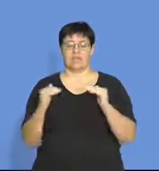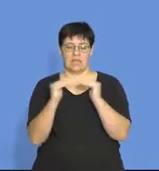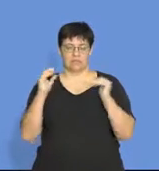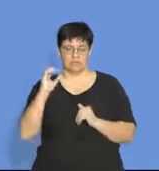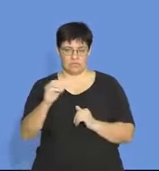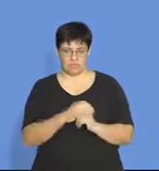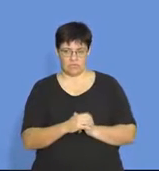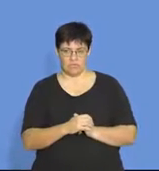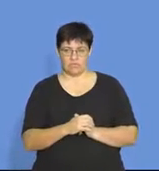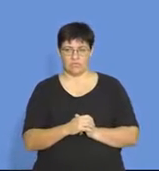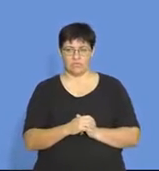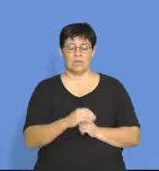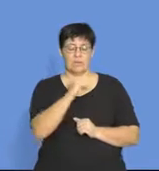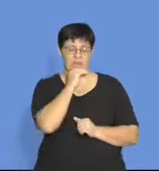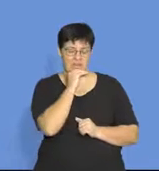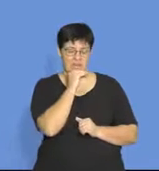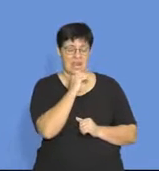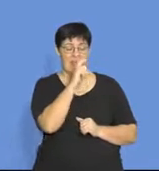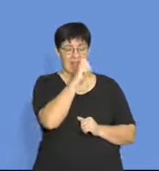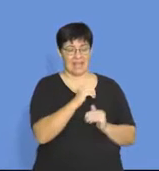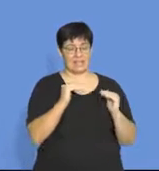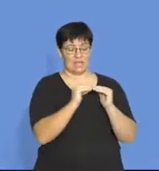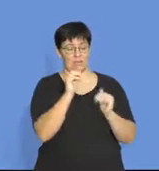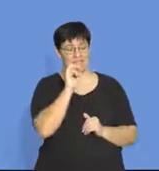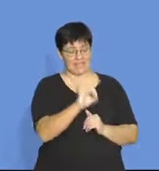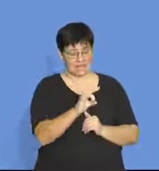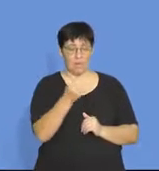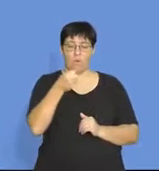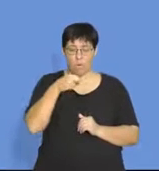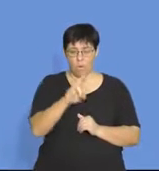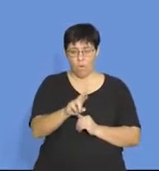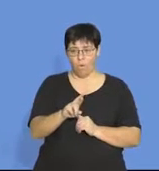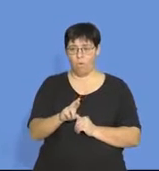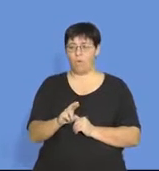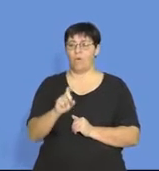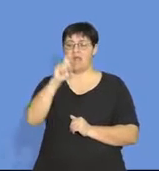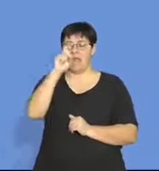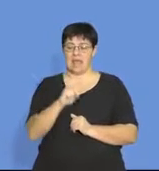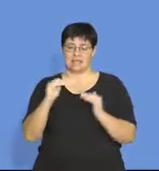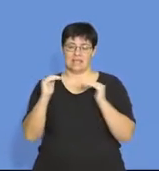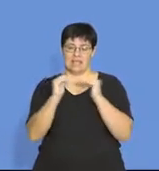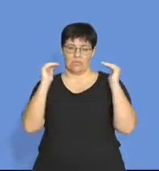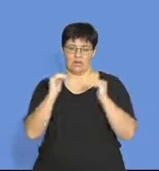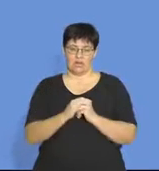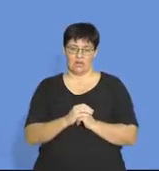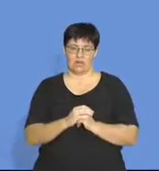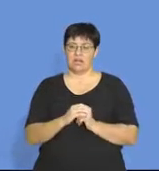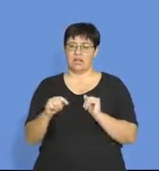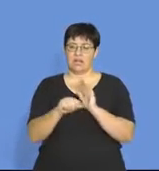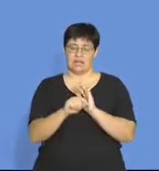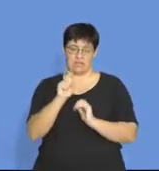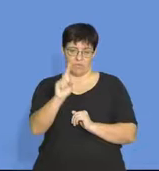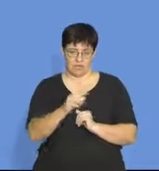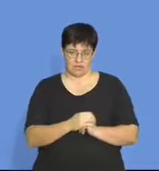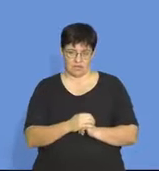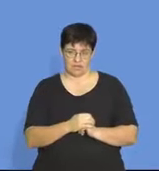X plus 1 there equal to 0. Then my x will be equal to 3, or my x will be